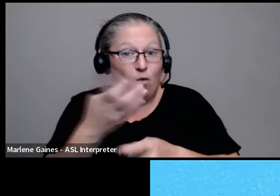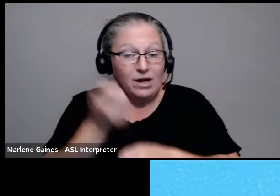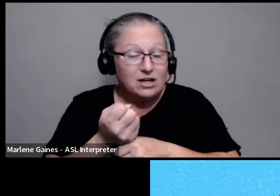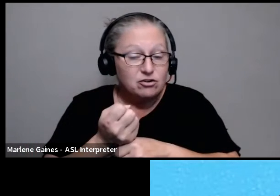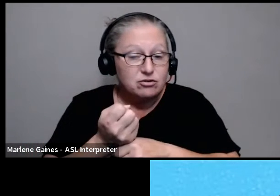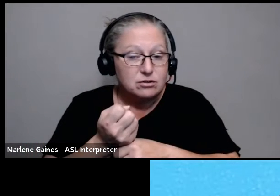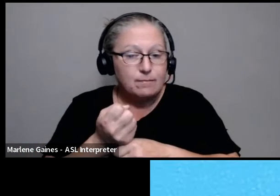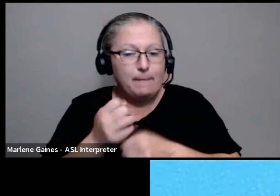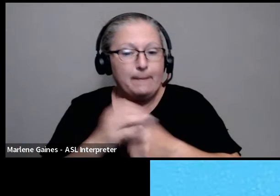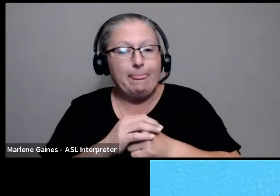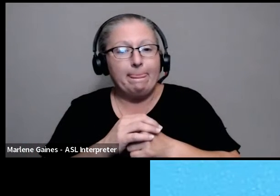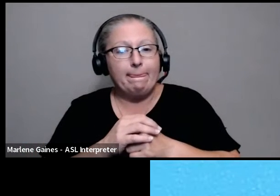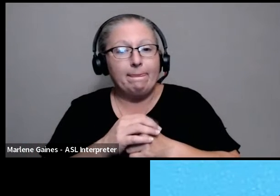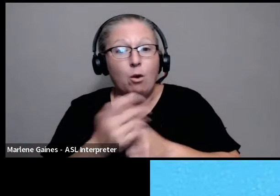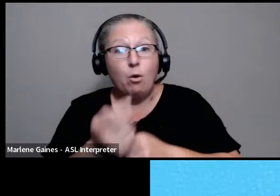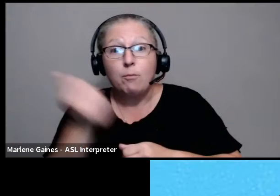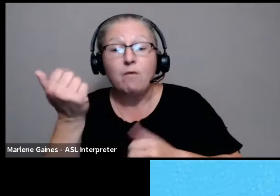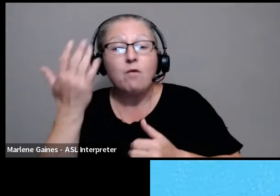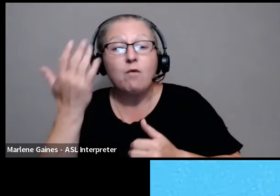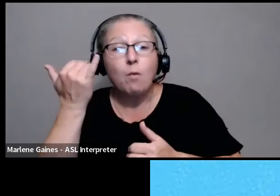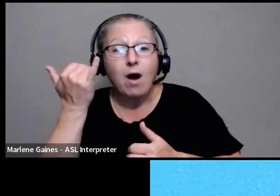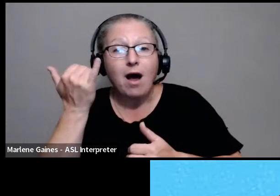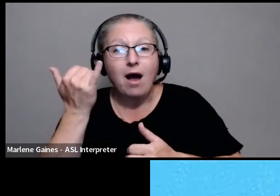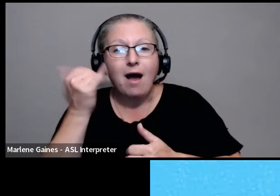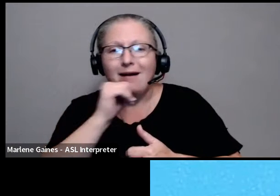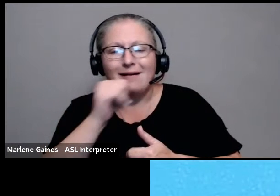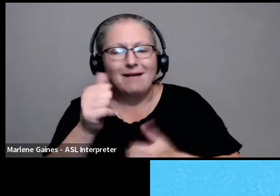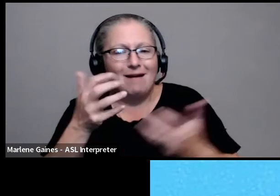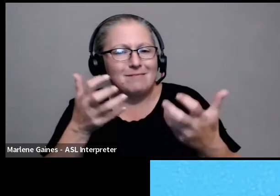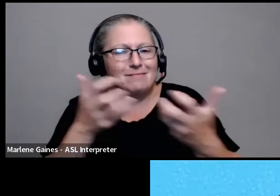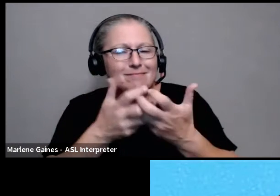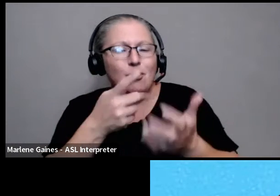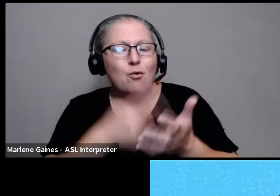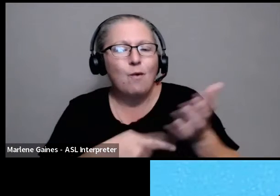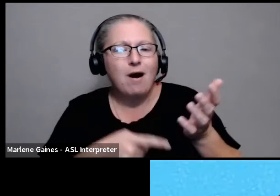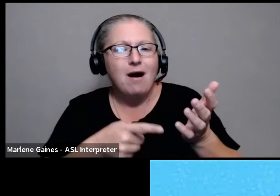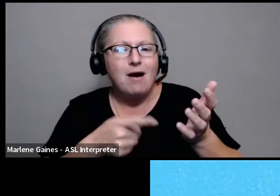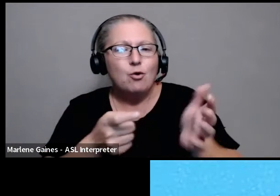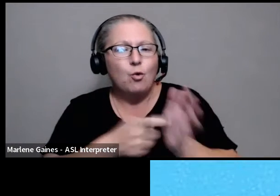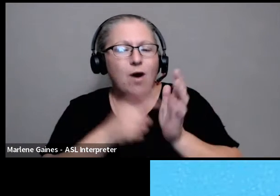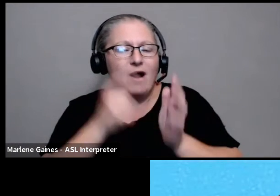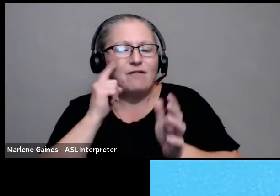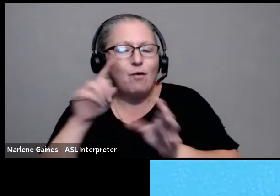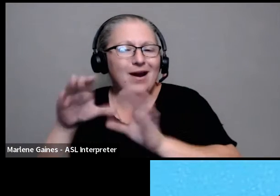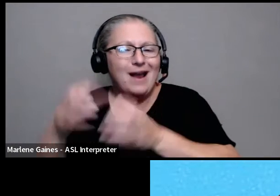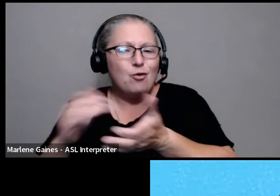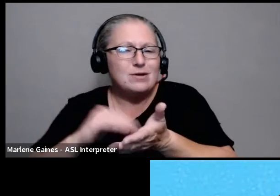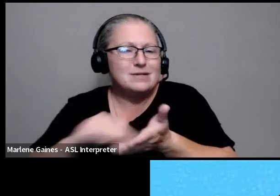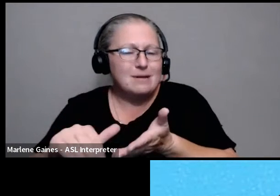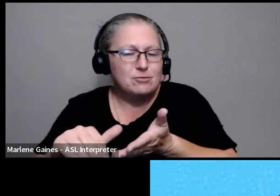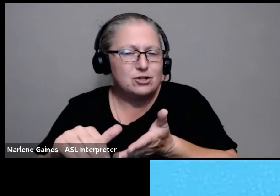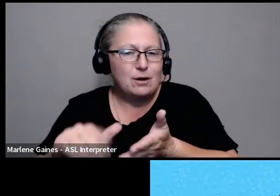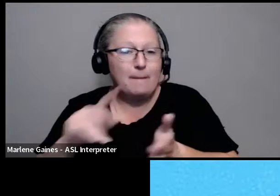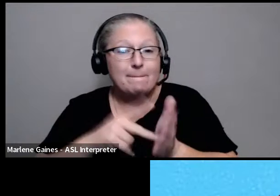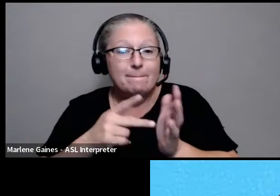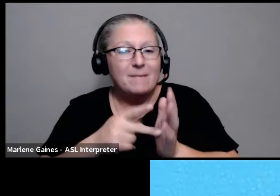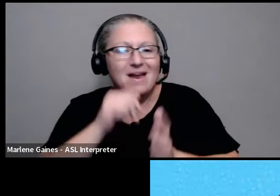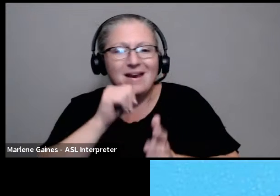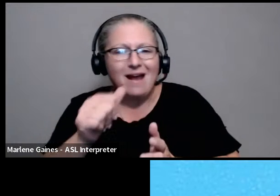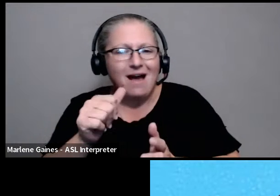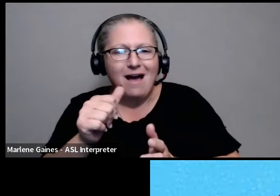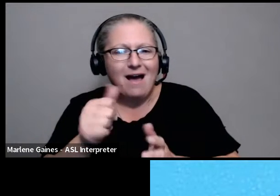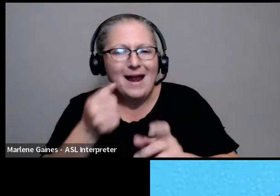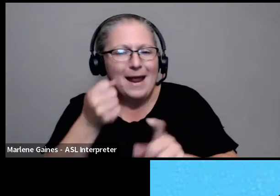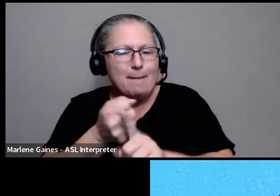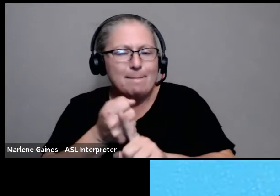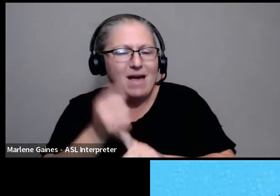years. That's removed because it's inconsistent with what is required for a categorical exemption, which is that there's not going to be any